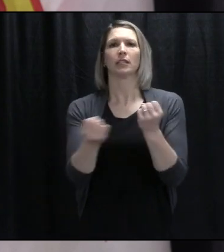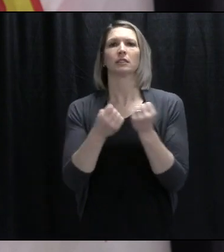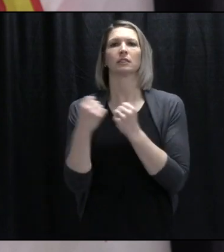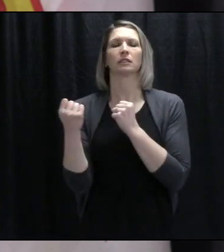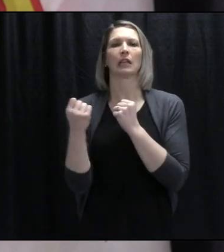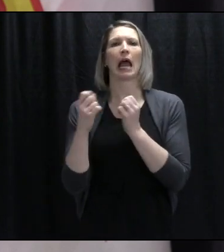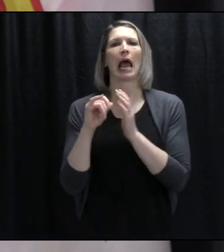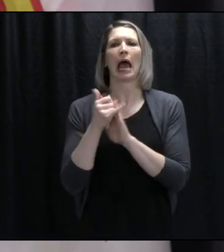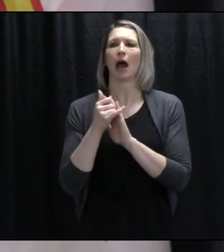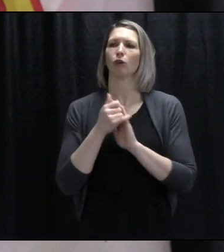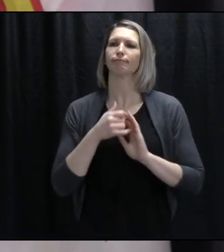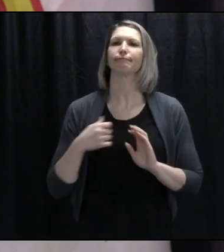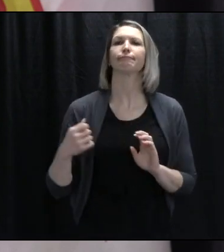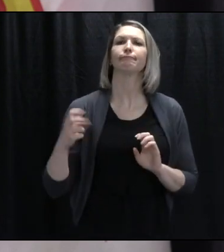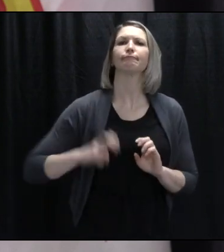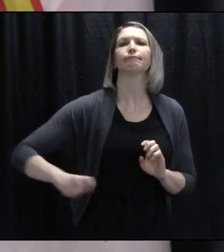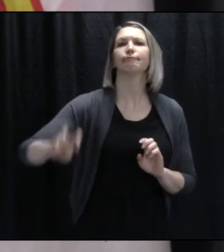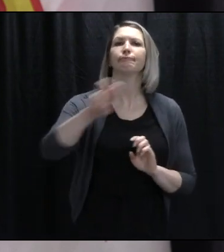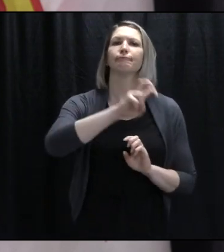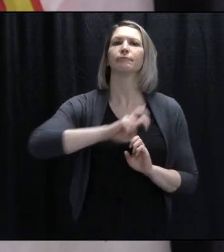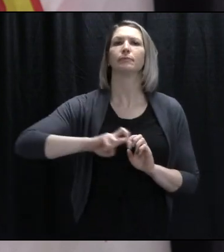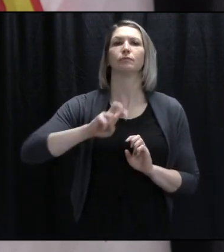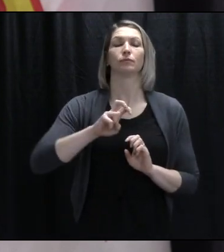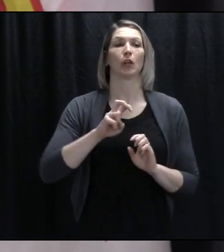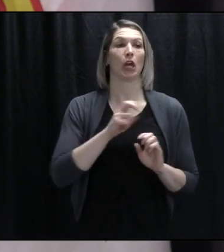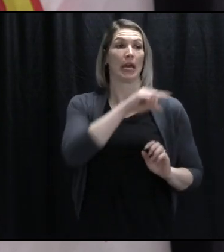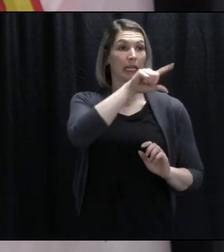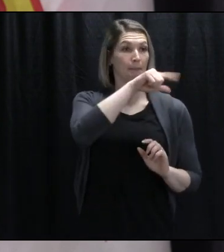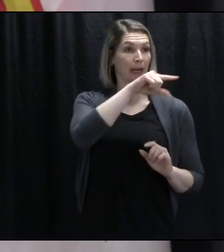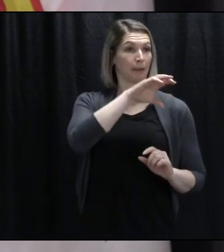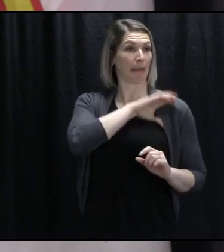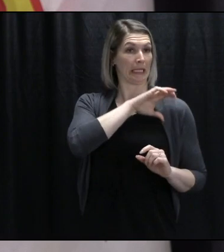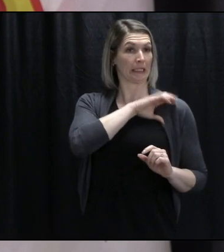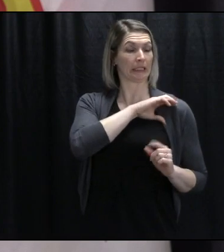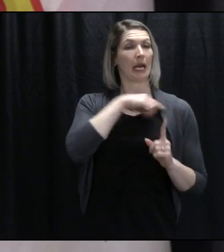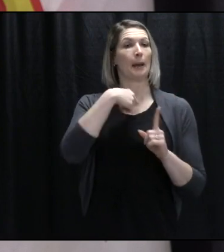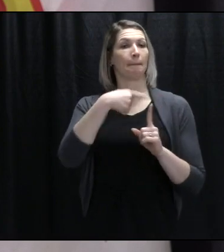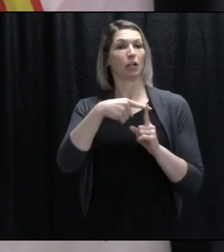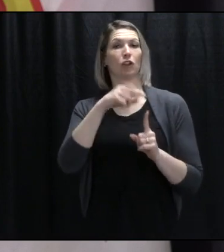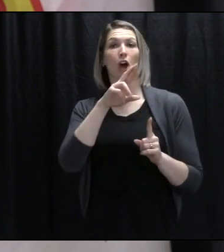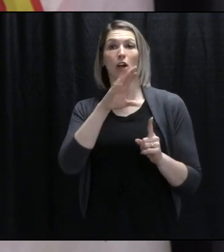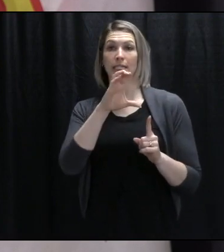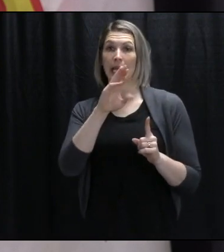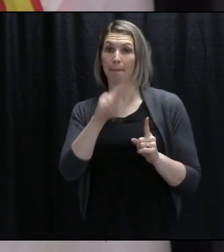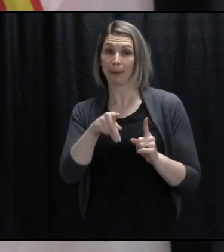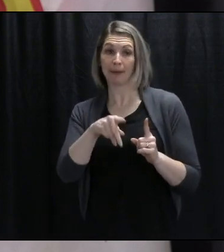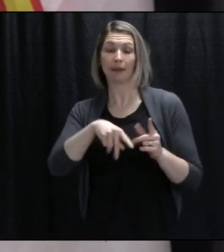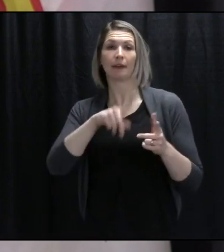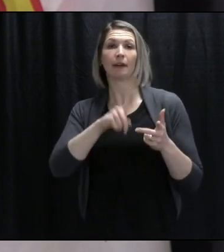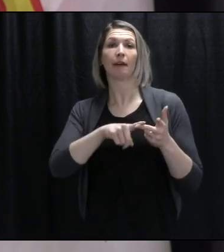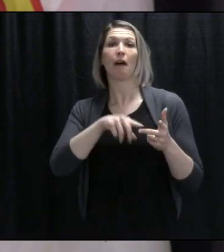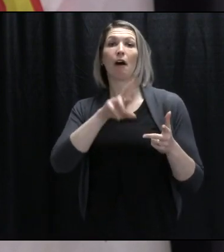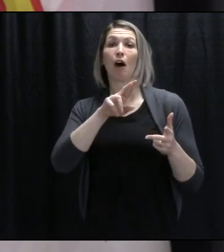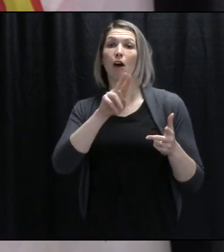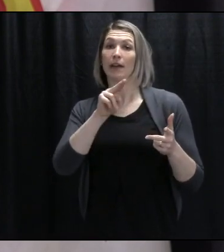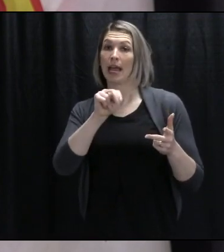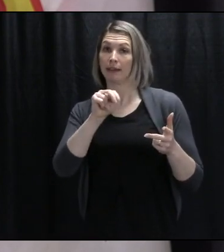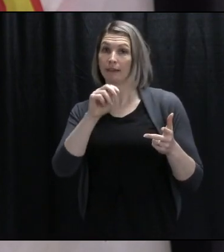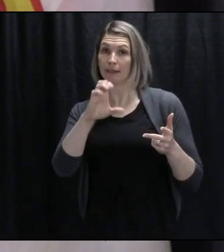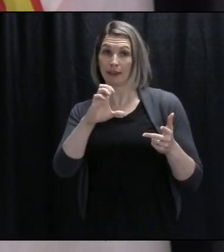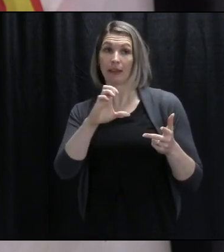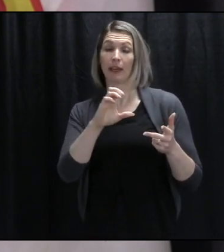provincial police force in Quebec has teamed up with the RNC and the RCMP to set up border patrols near Fermont and